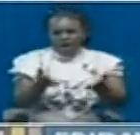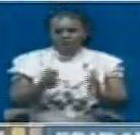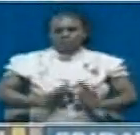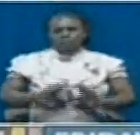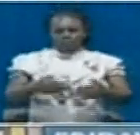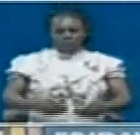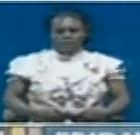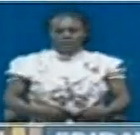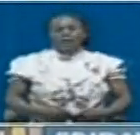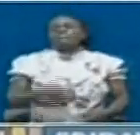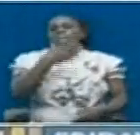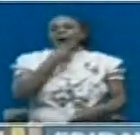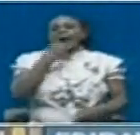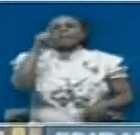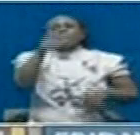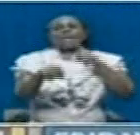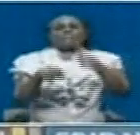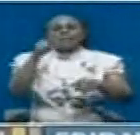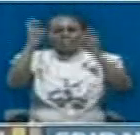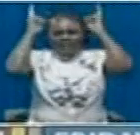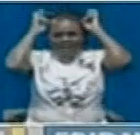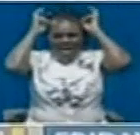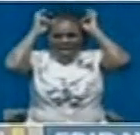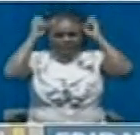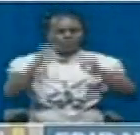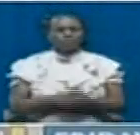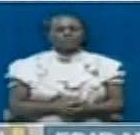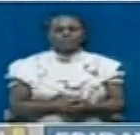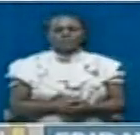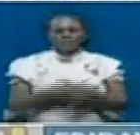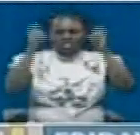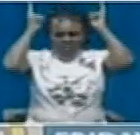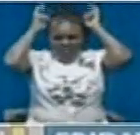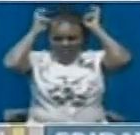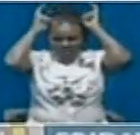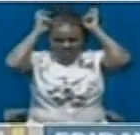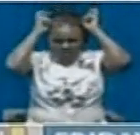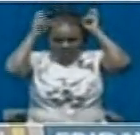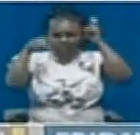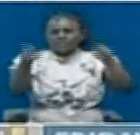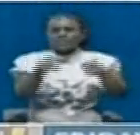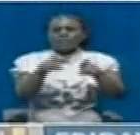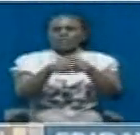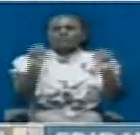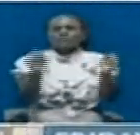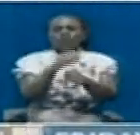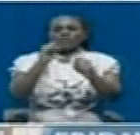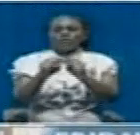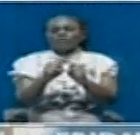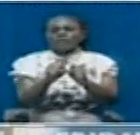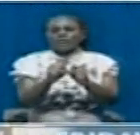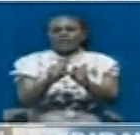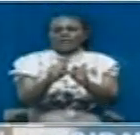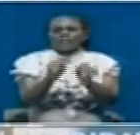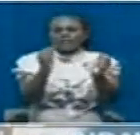man has blamed the devil for making him commit the act. Saitani, saitani ata risida mtu anaitwa Daudi,